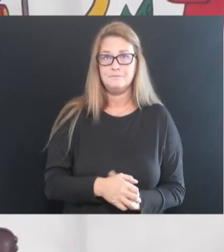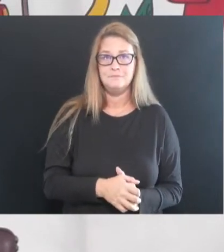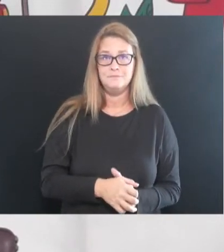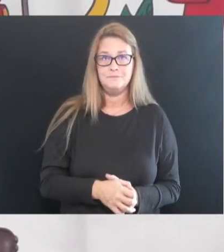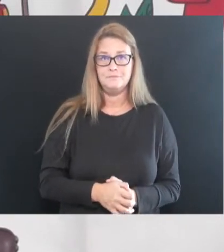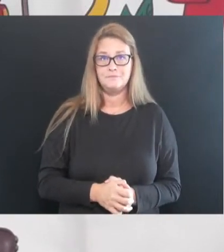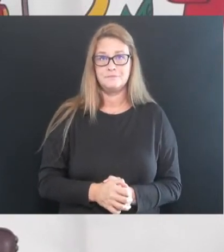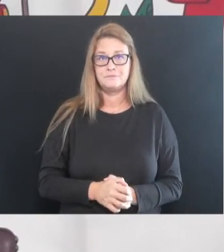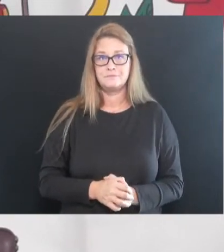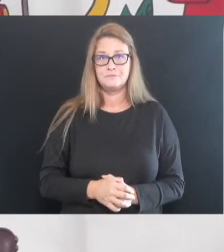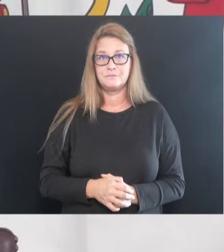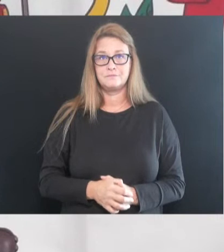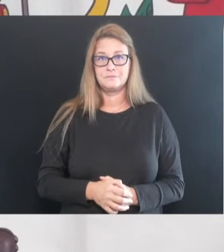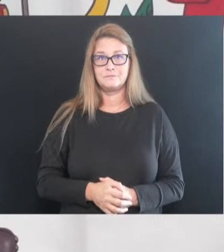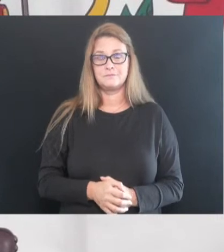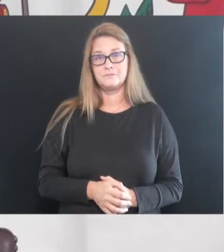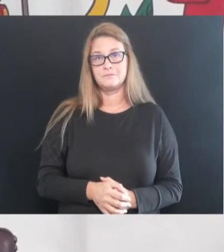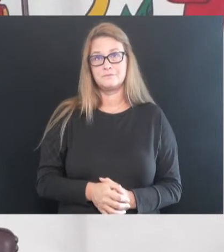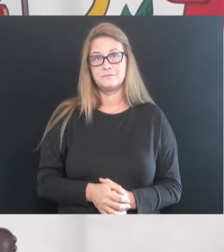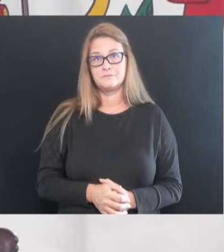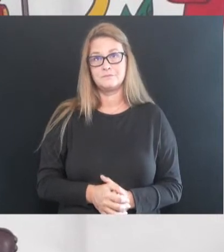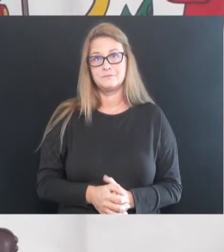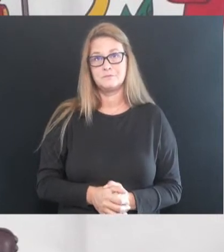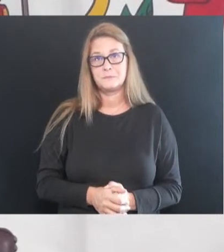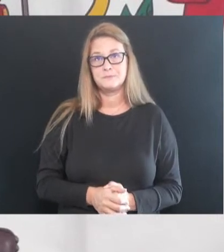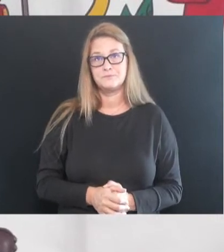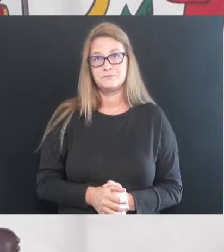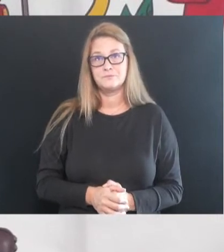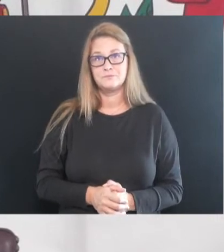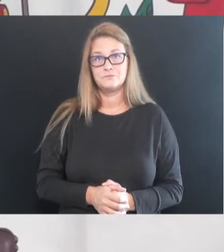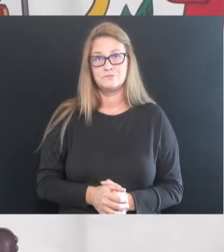this, and this is ever so true.